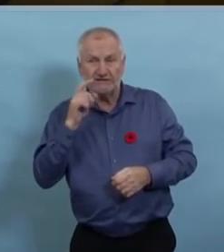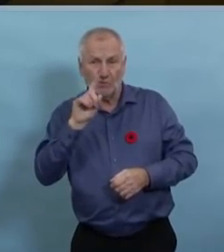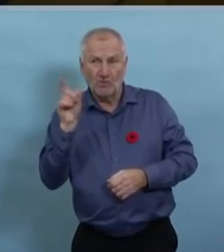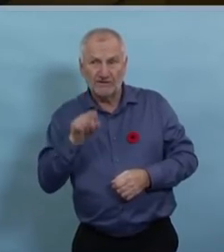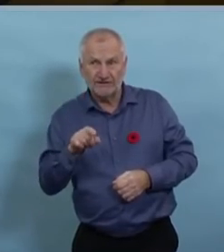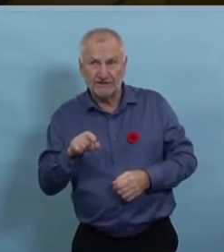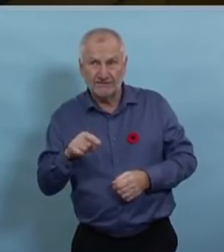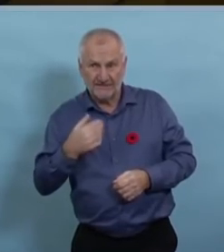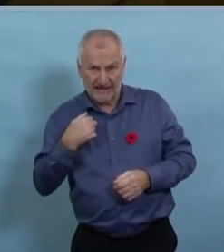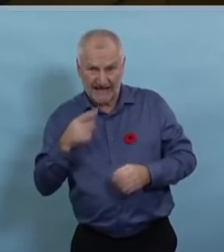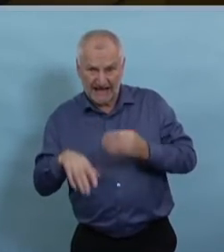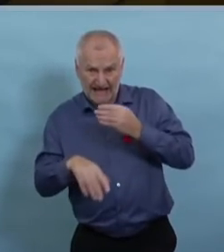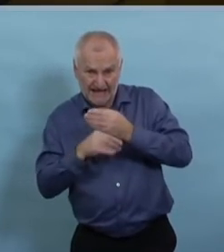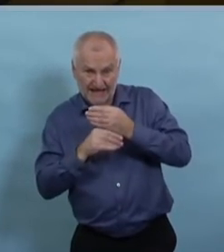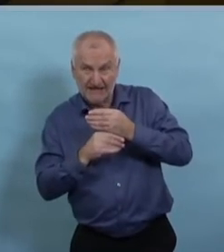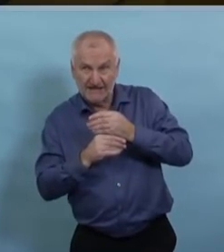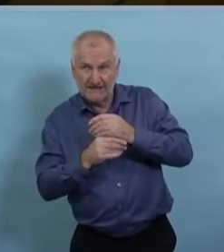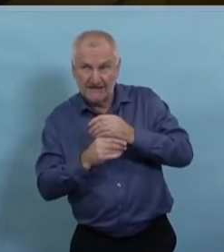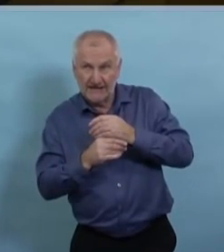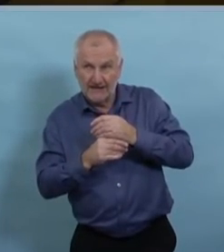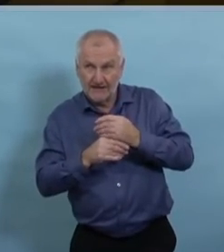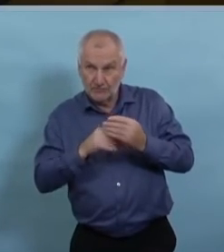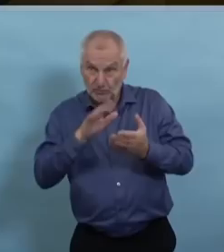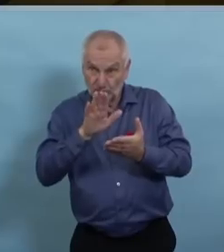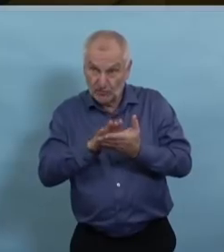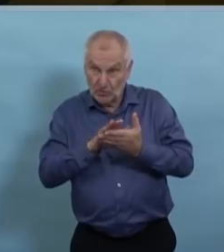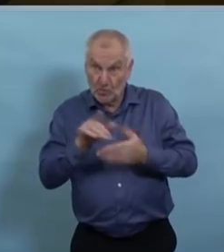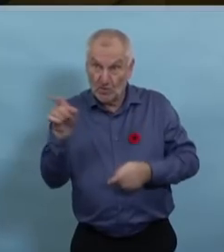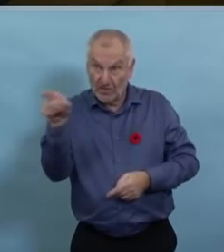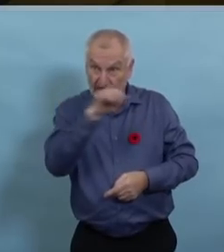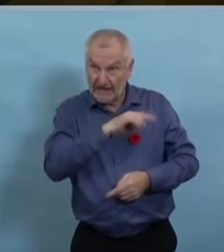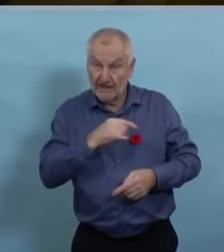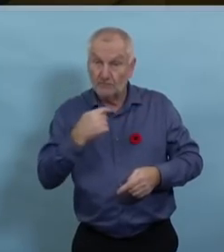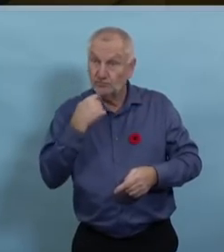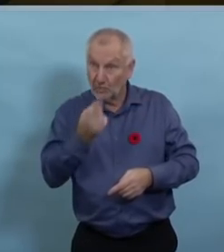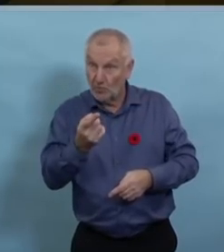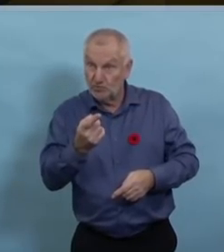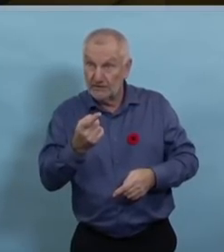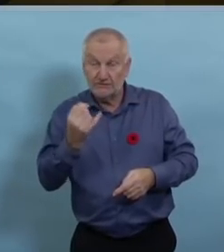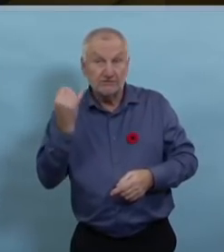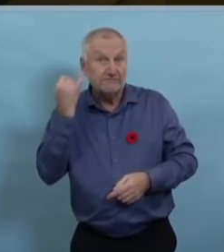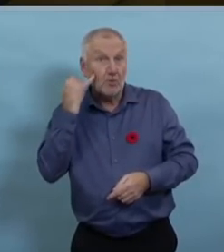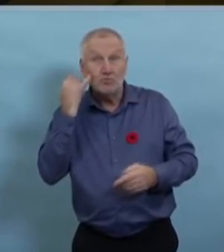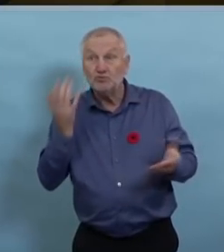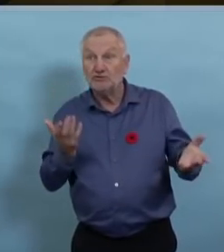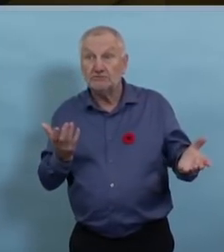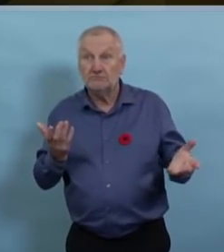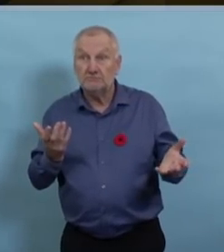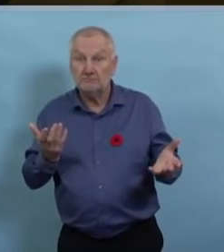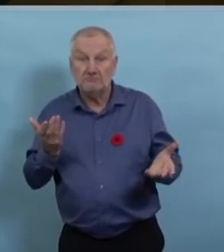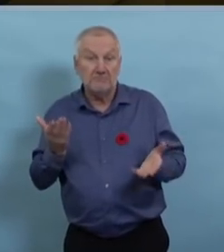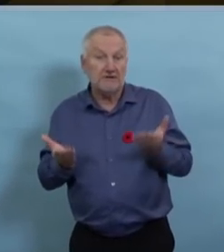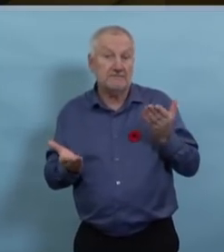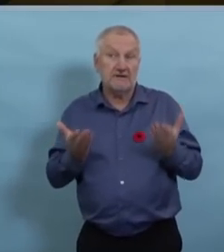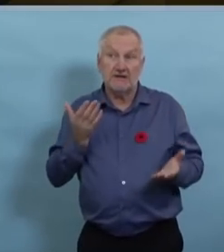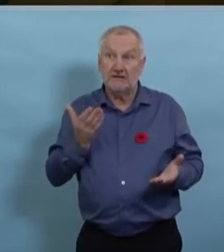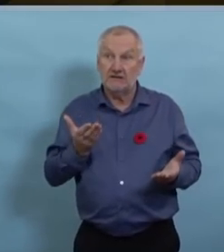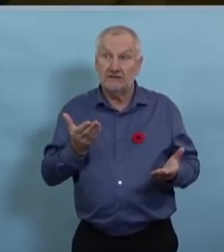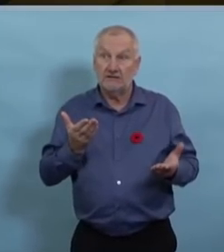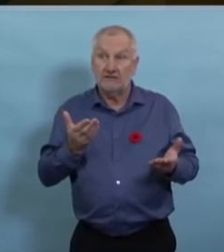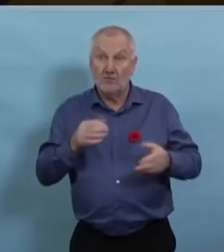instructed not to report? If a case has happened and 48 hours have passed since that case has